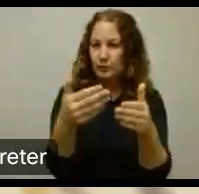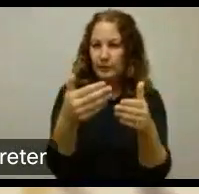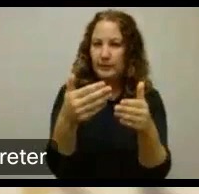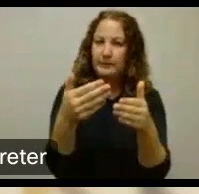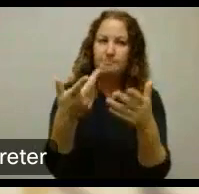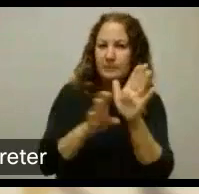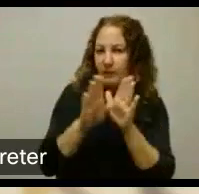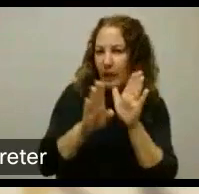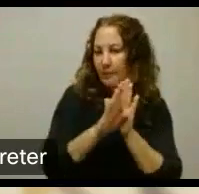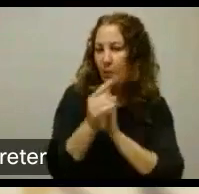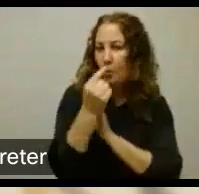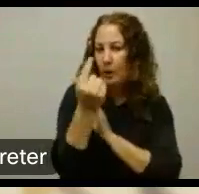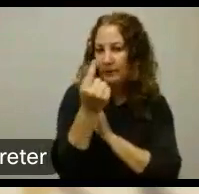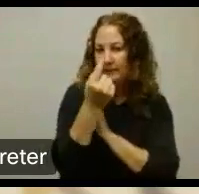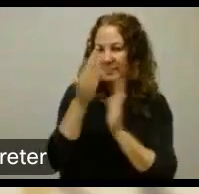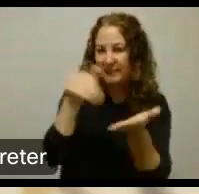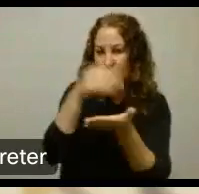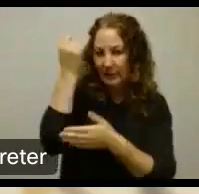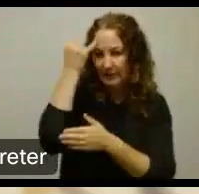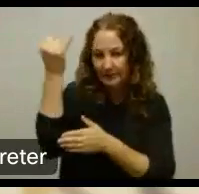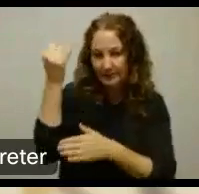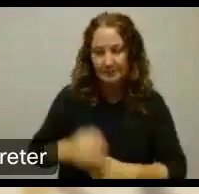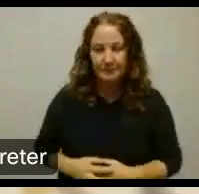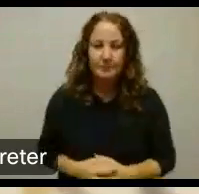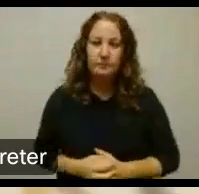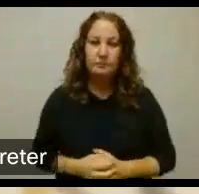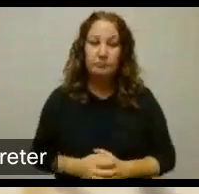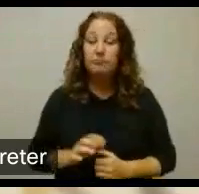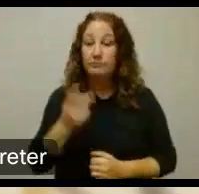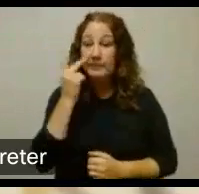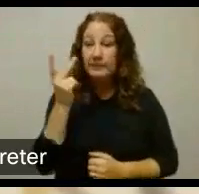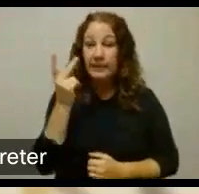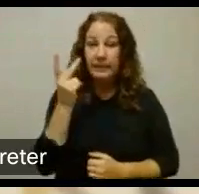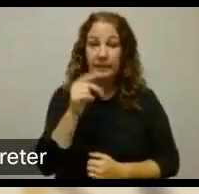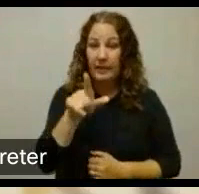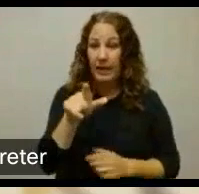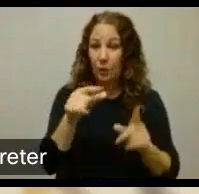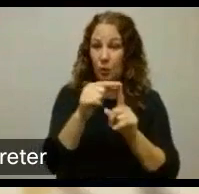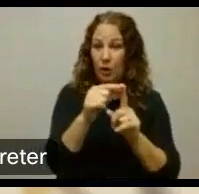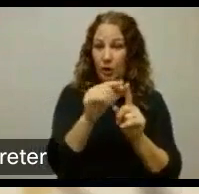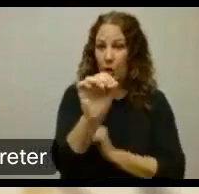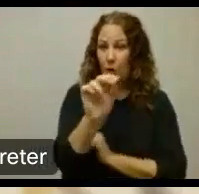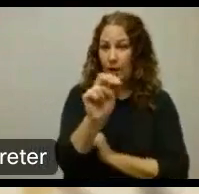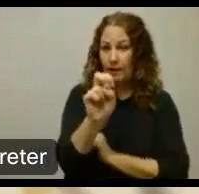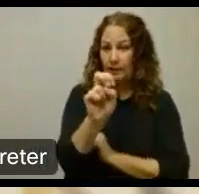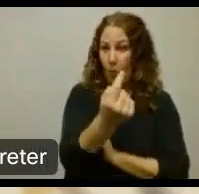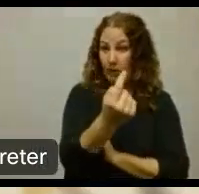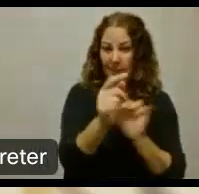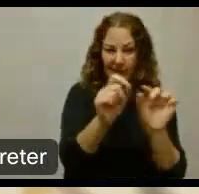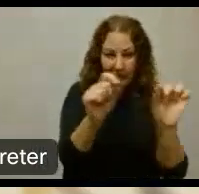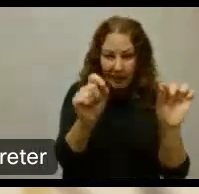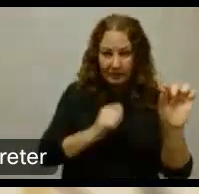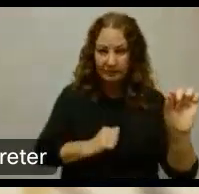develops one central idea. You can see the word one is underlined. We're going to come back to